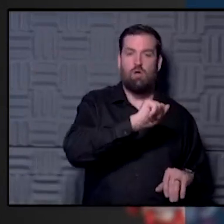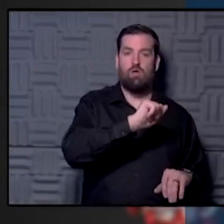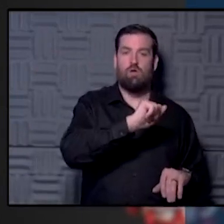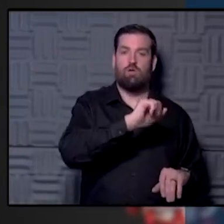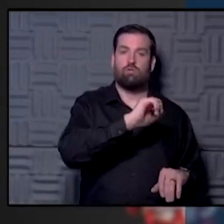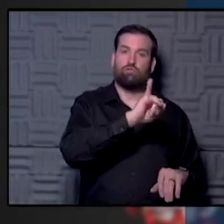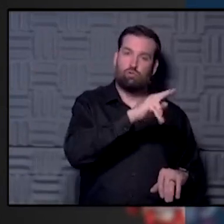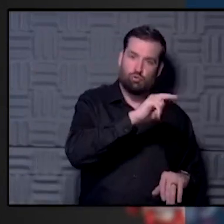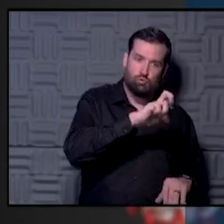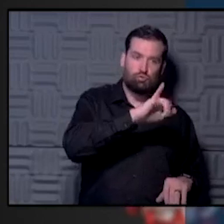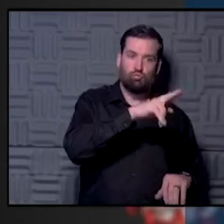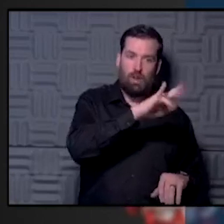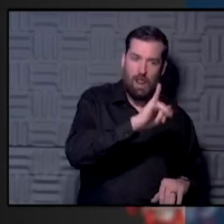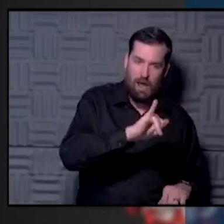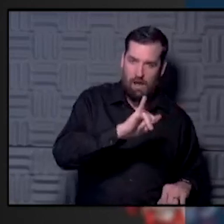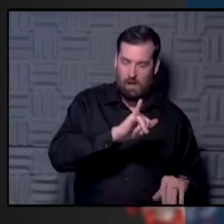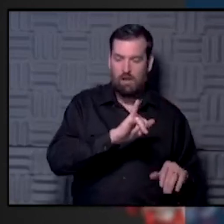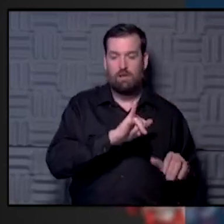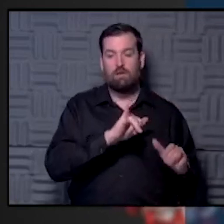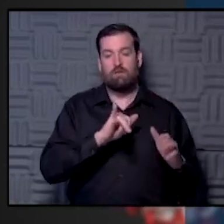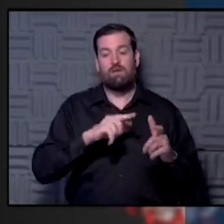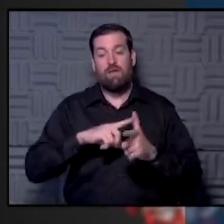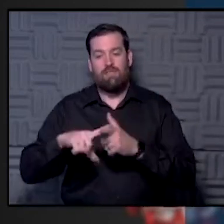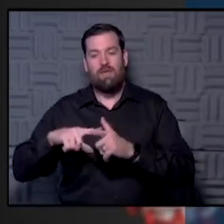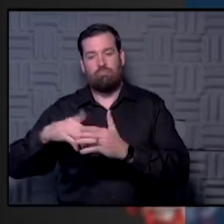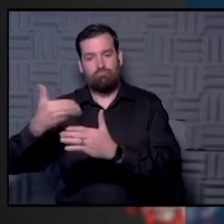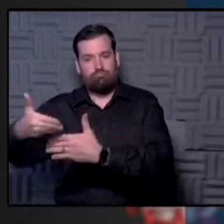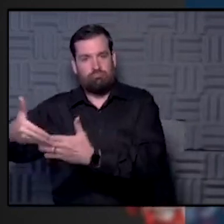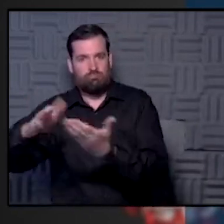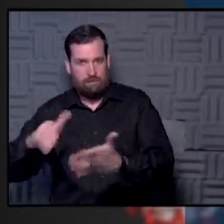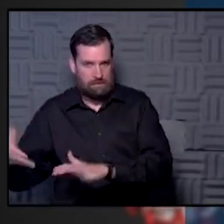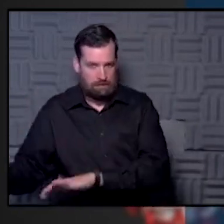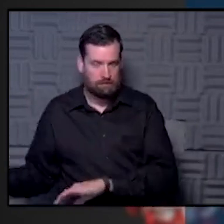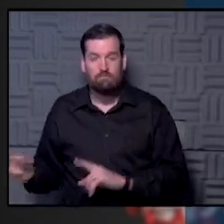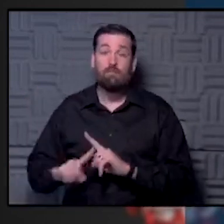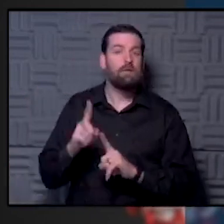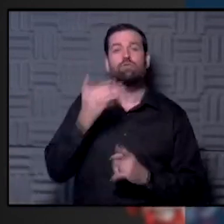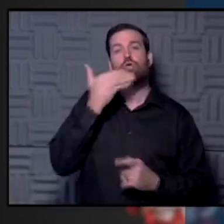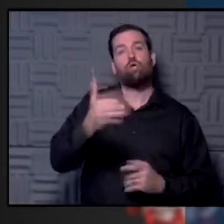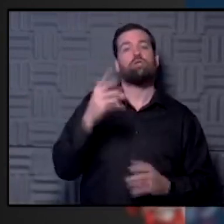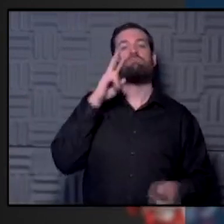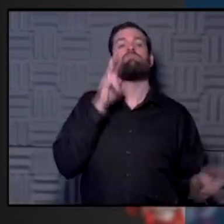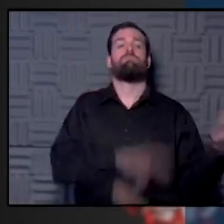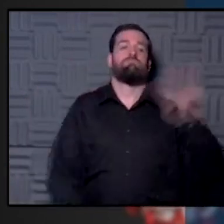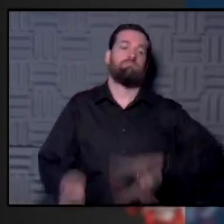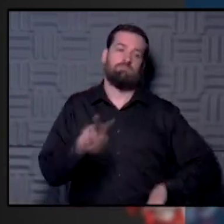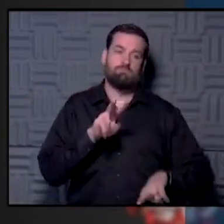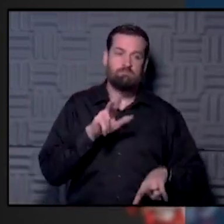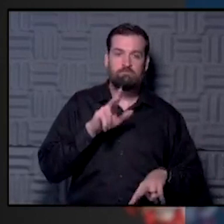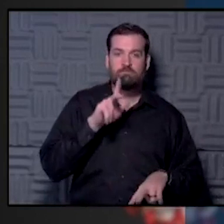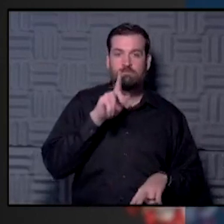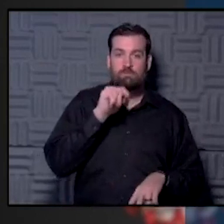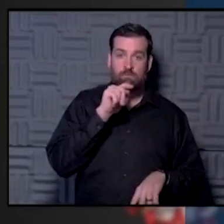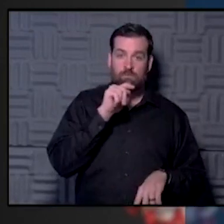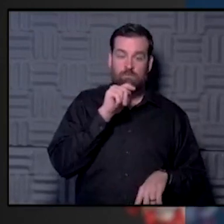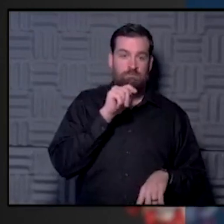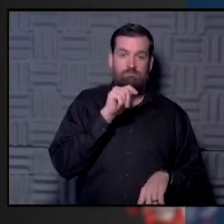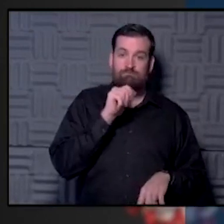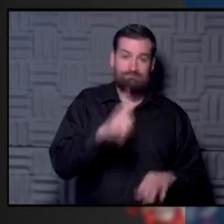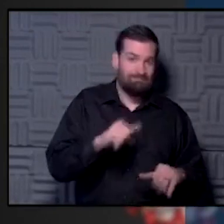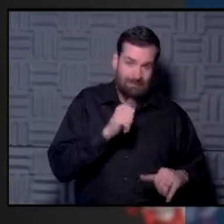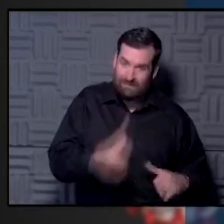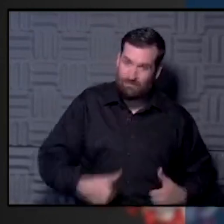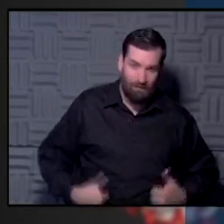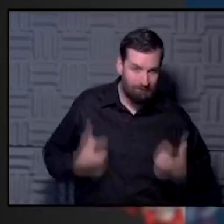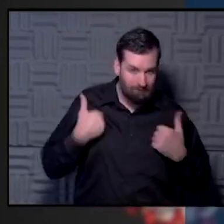is a slightly lower number than, say, September. Nonetheless, it is a good look that those who end up not surviving